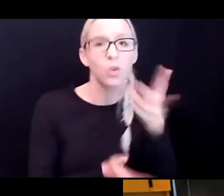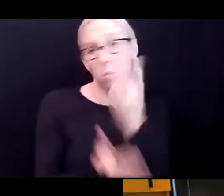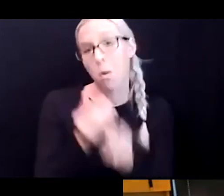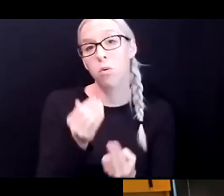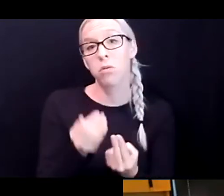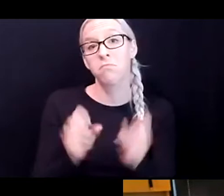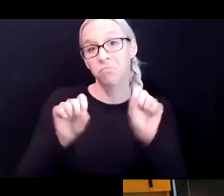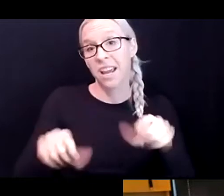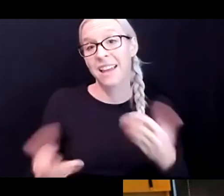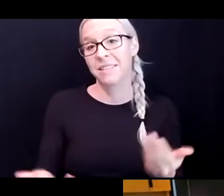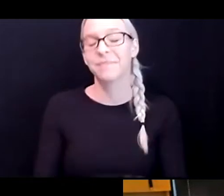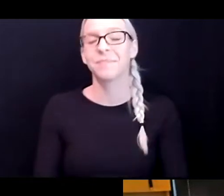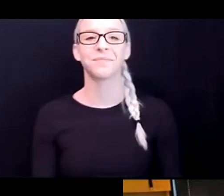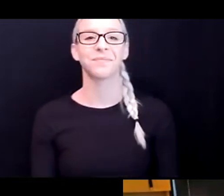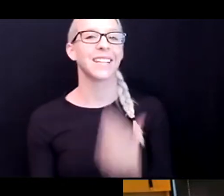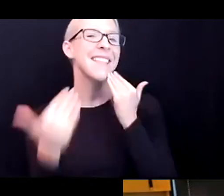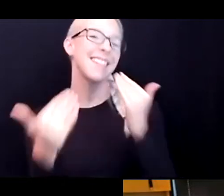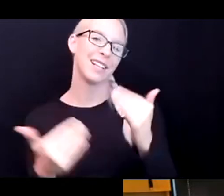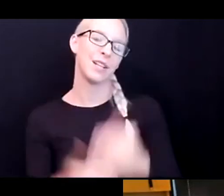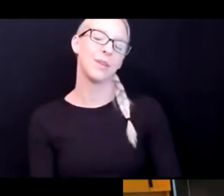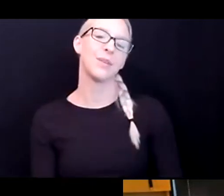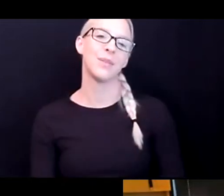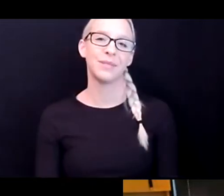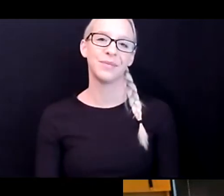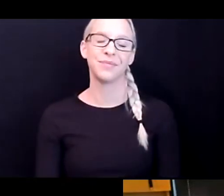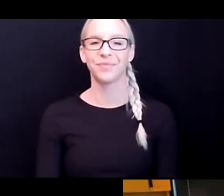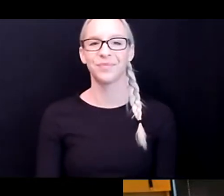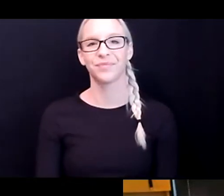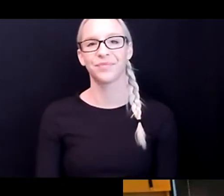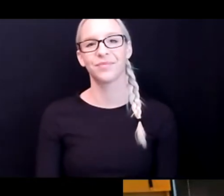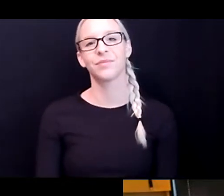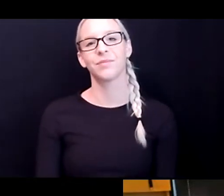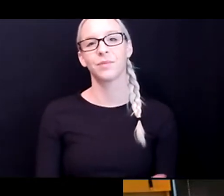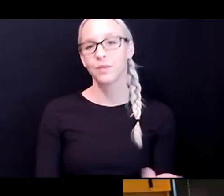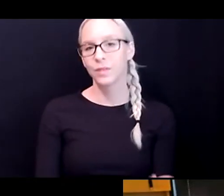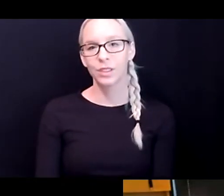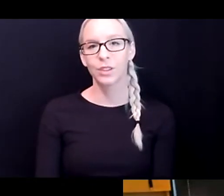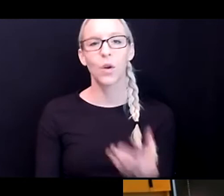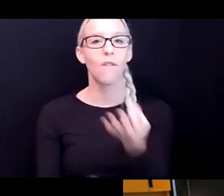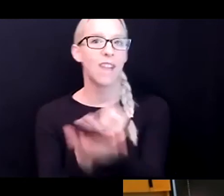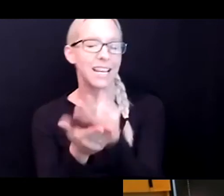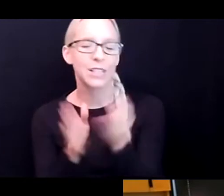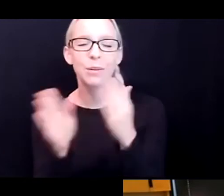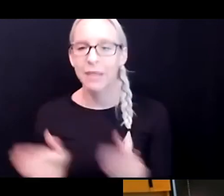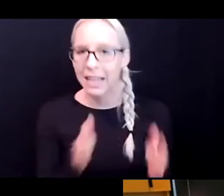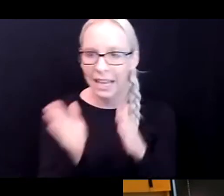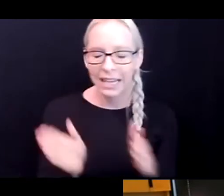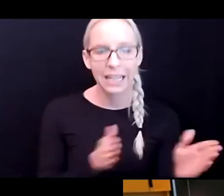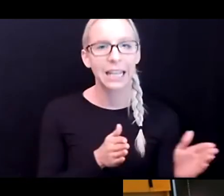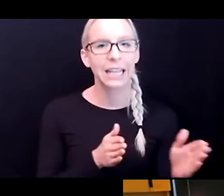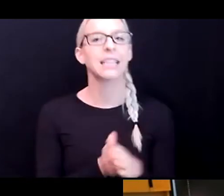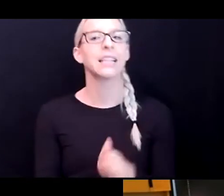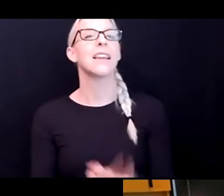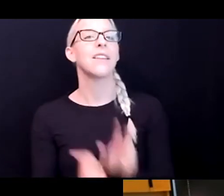Thank you for that. So kind of talking in that same realm of financial planning and investment,